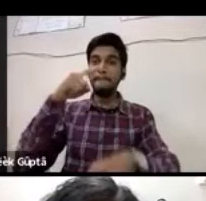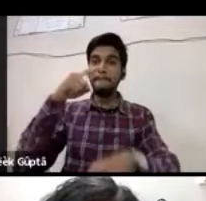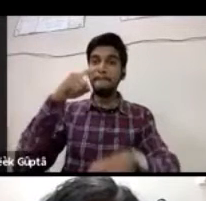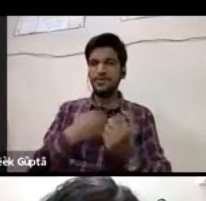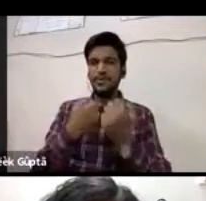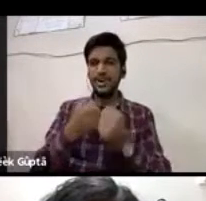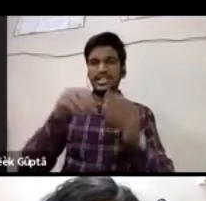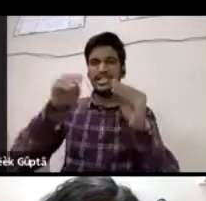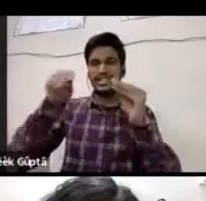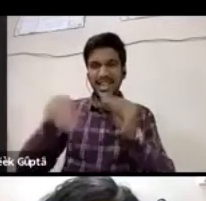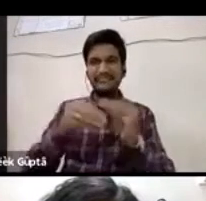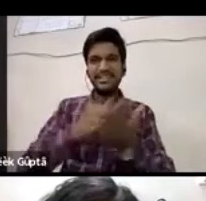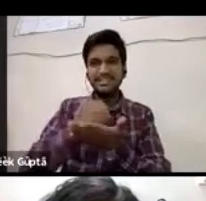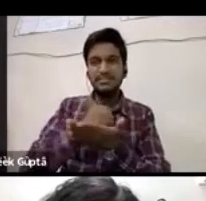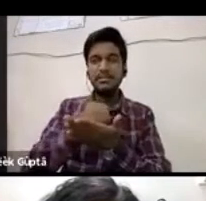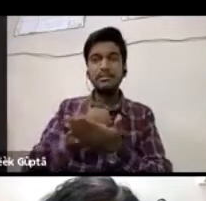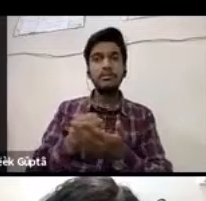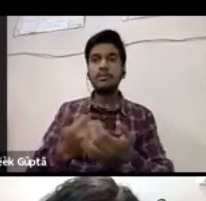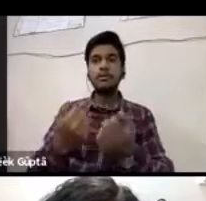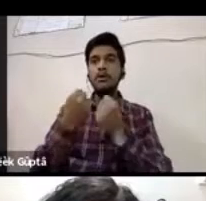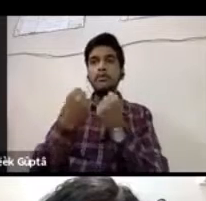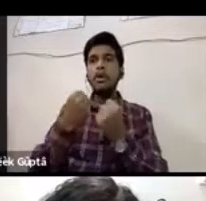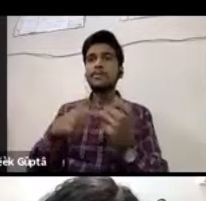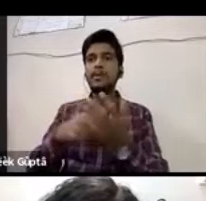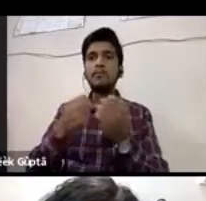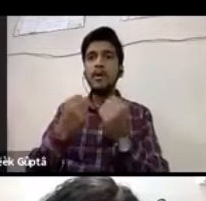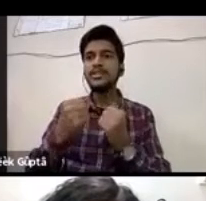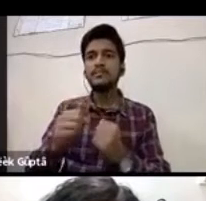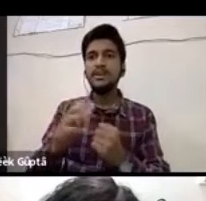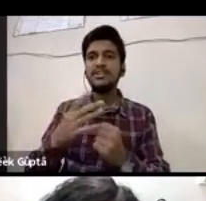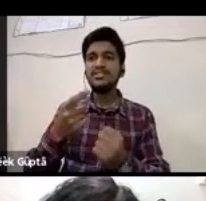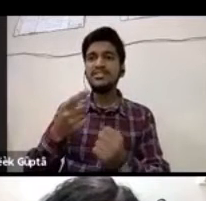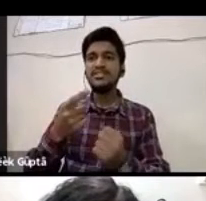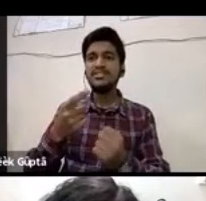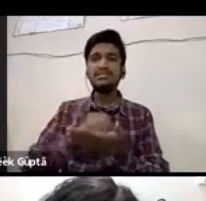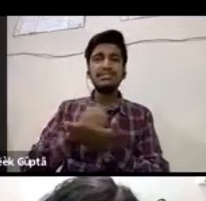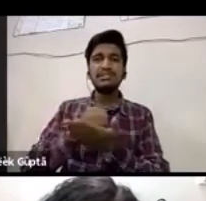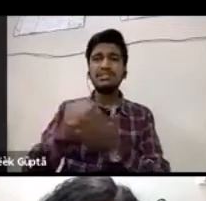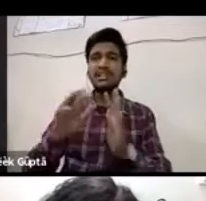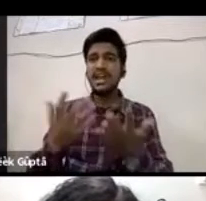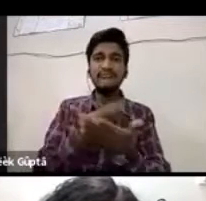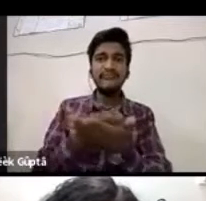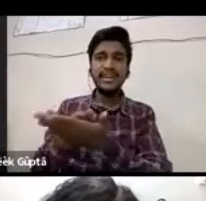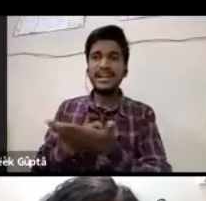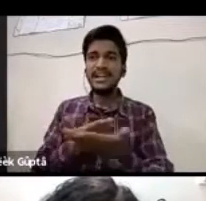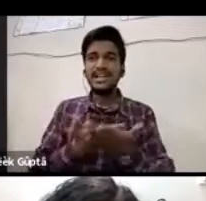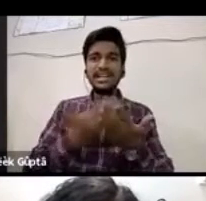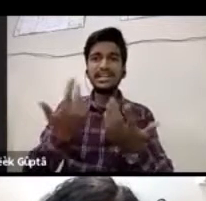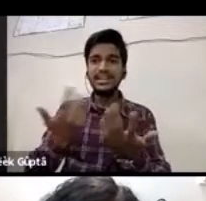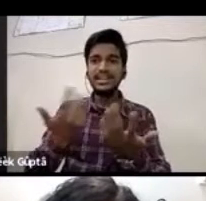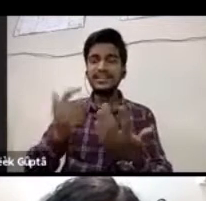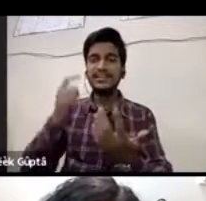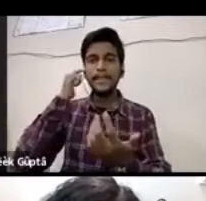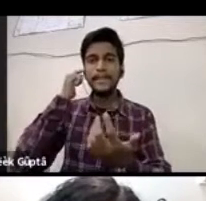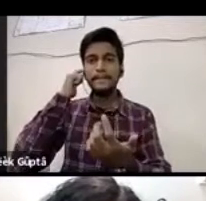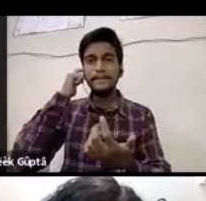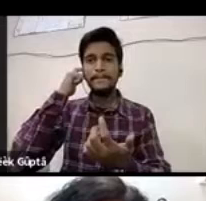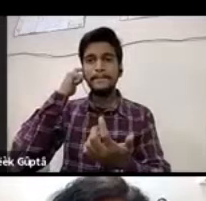faith in. While our directors were willing to write recommendation, deans were ready to write recommendation, but then came